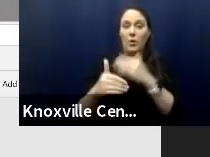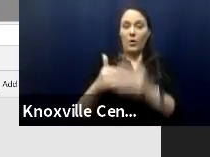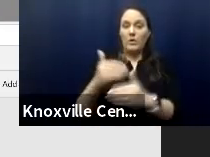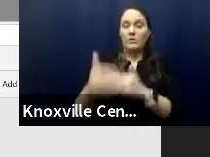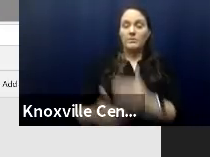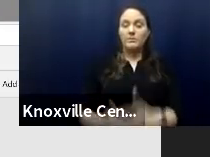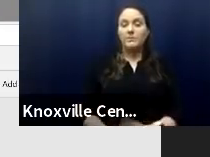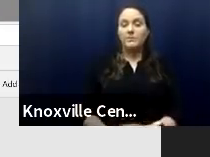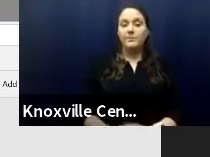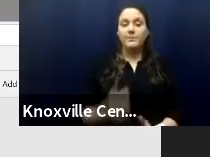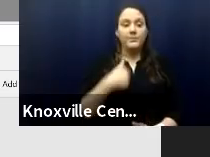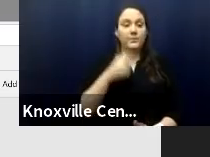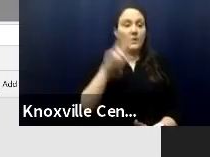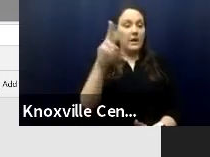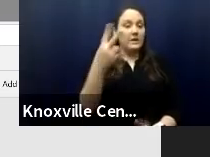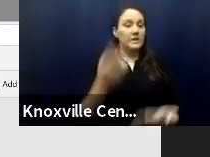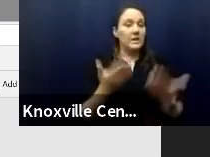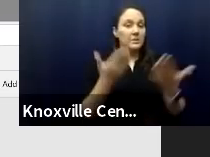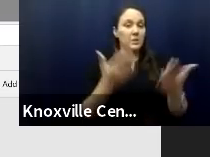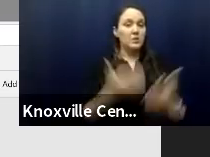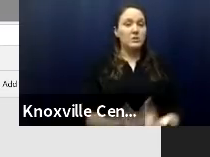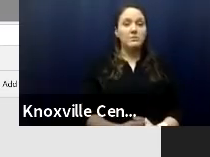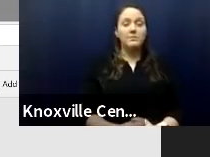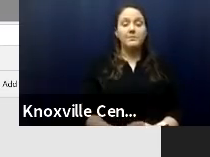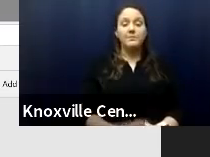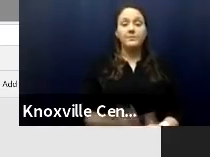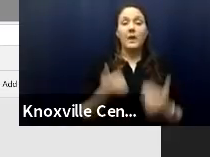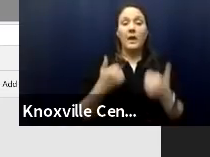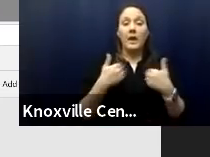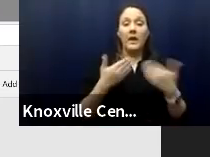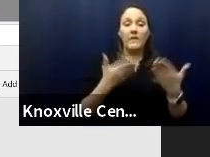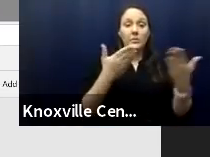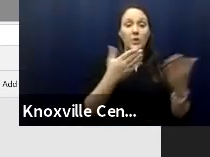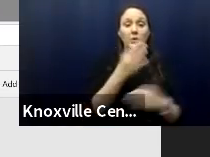I'll second the motion. So we have a motion and a second.